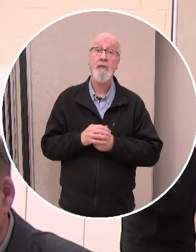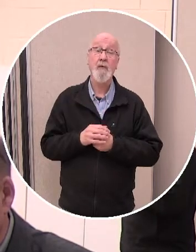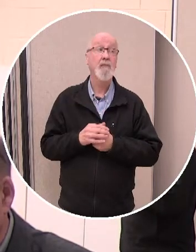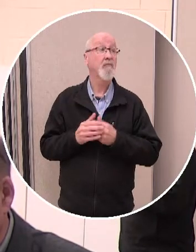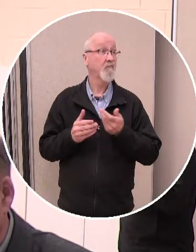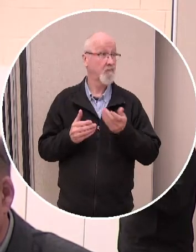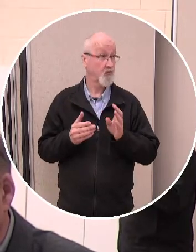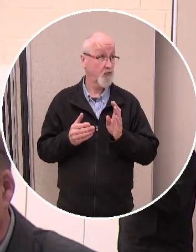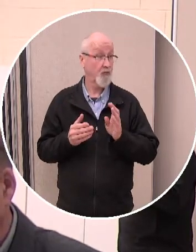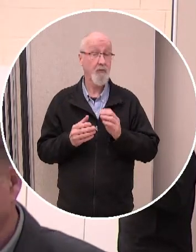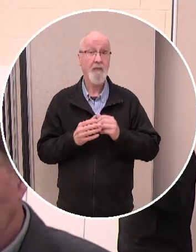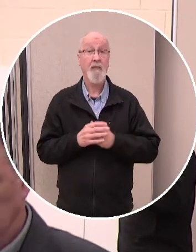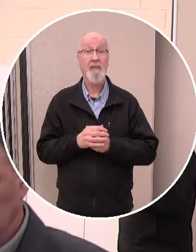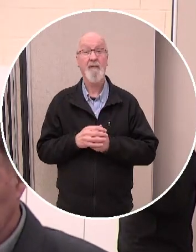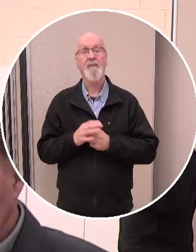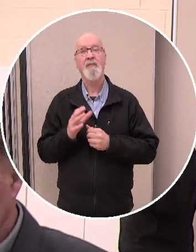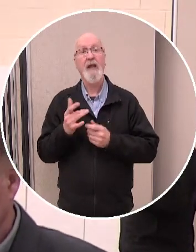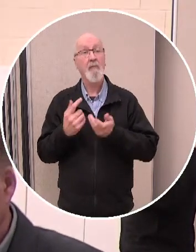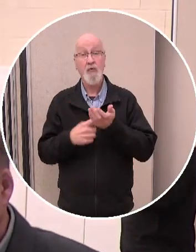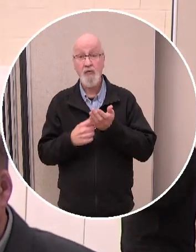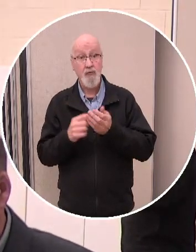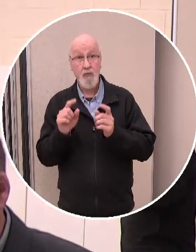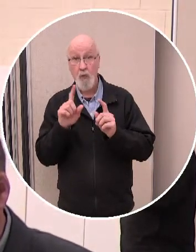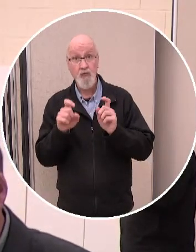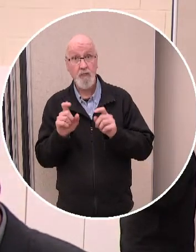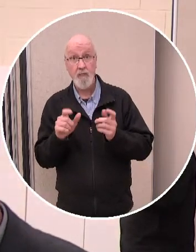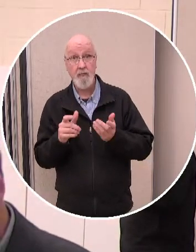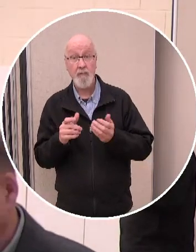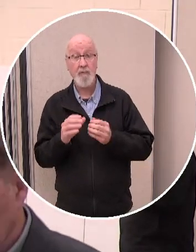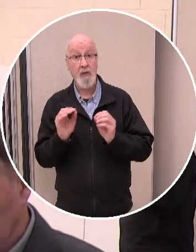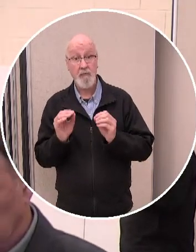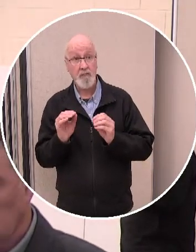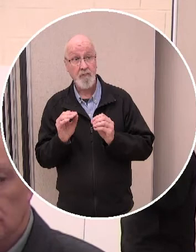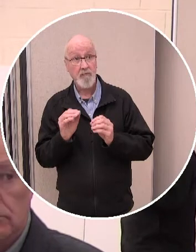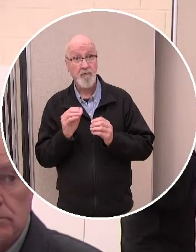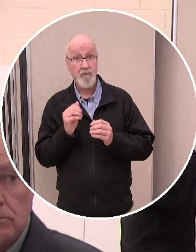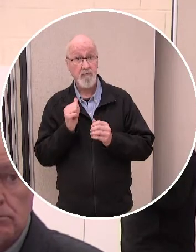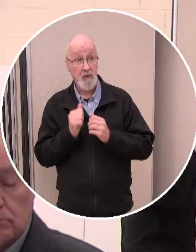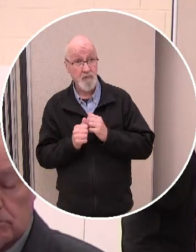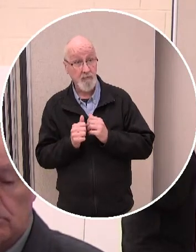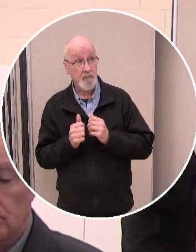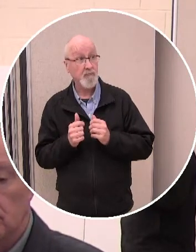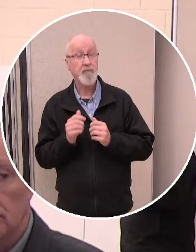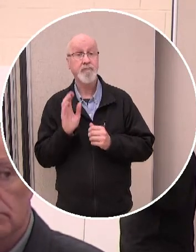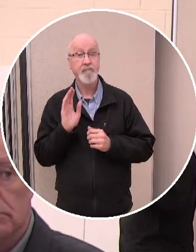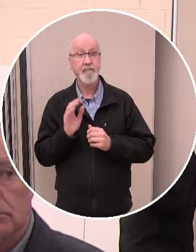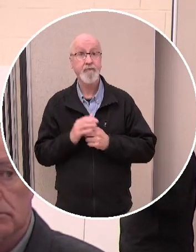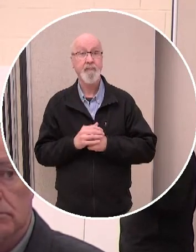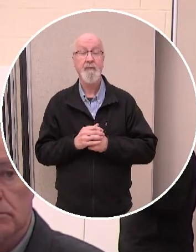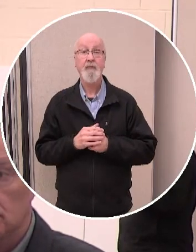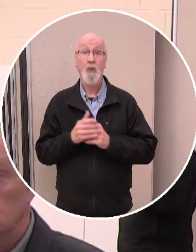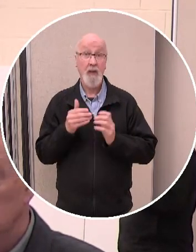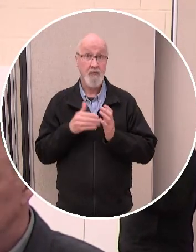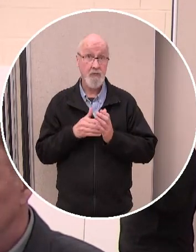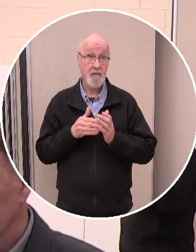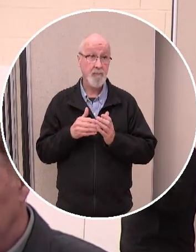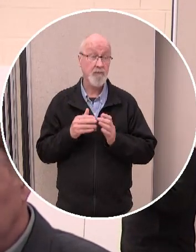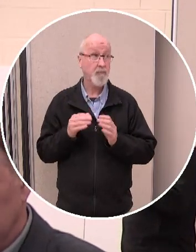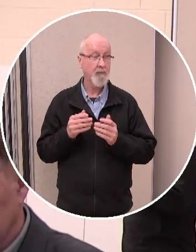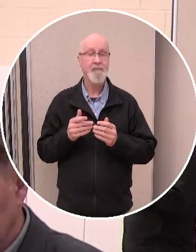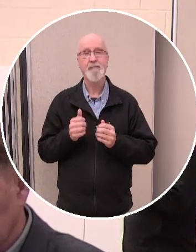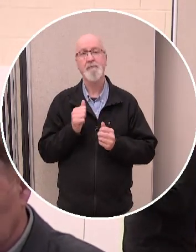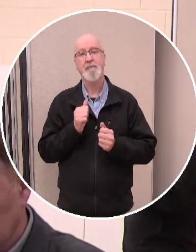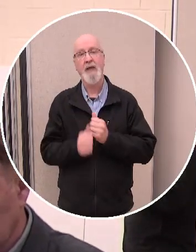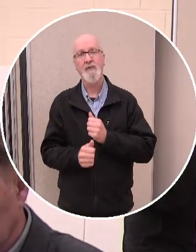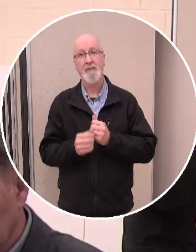Eric. Discussion, questions? Hearing none, all in favor? Aye. Those against? Motion carries.